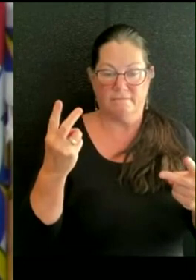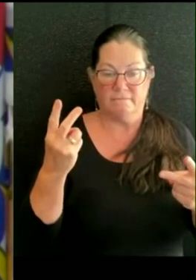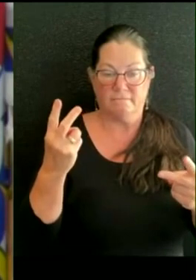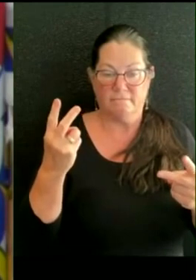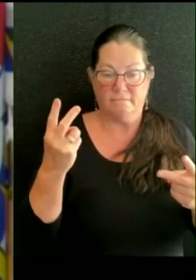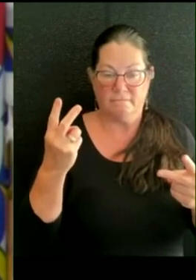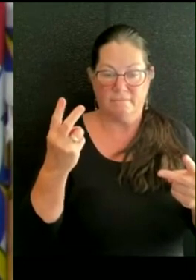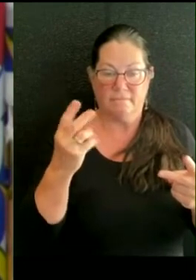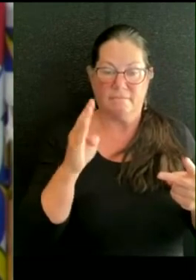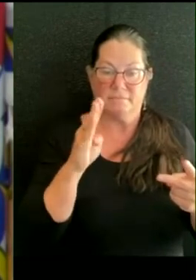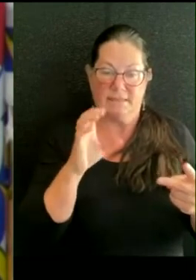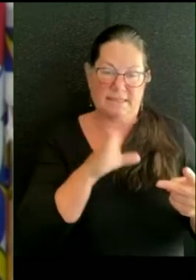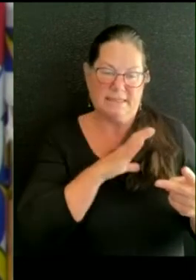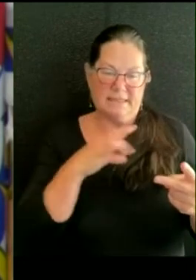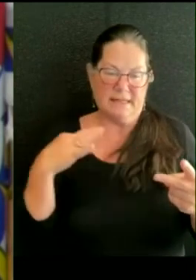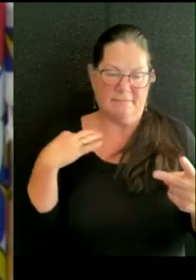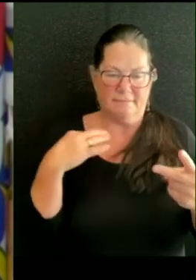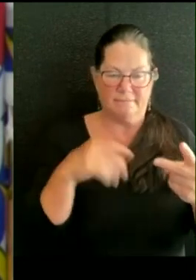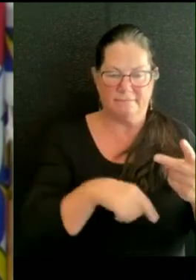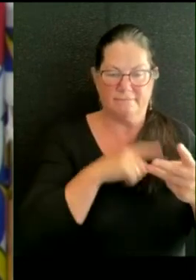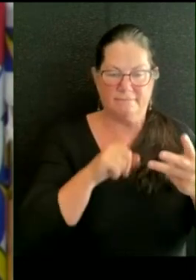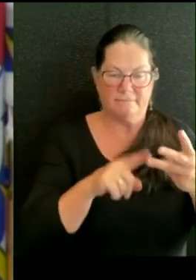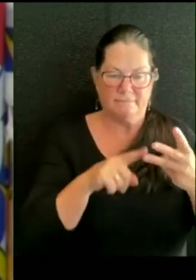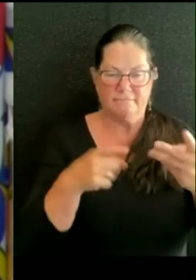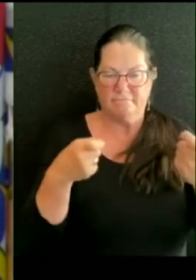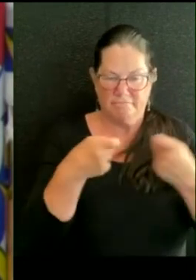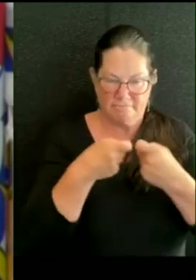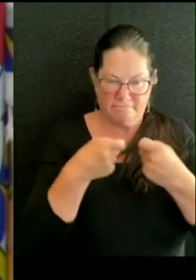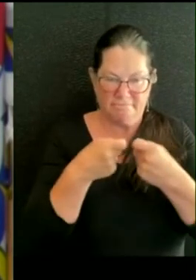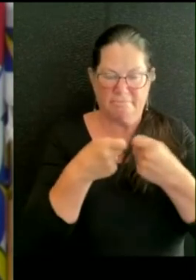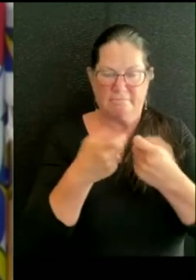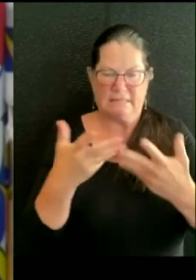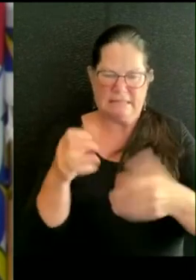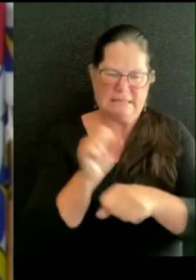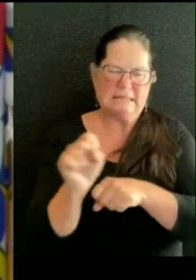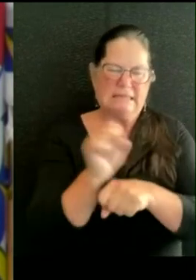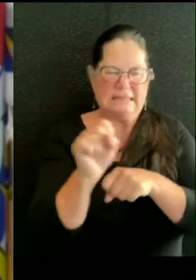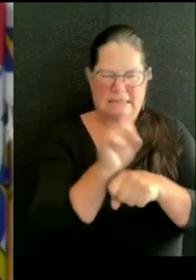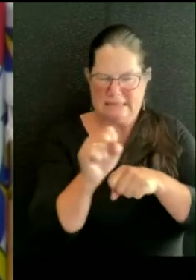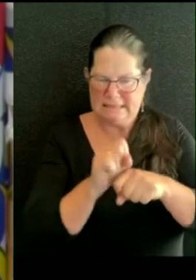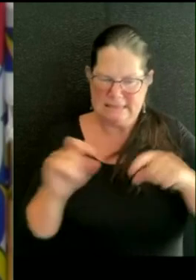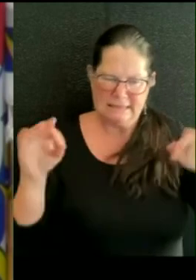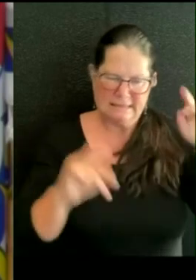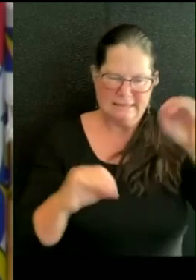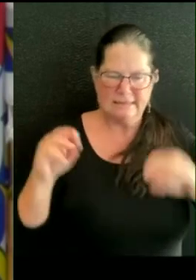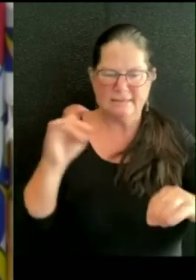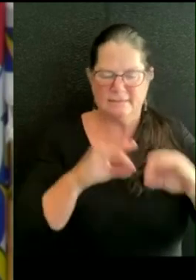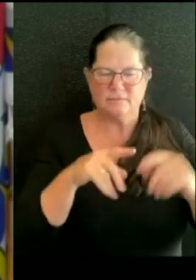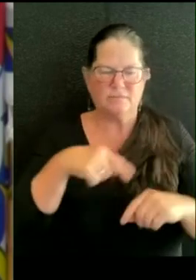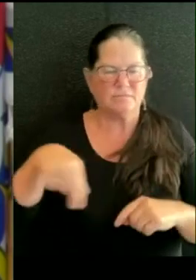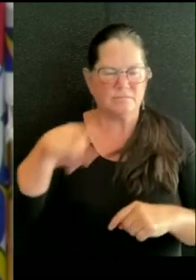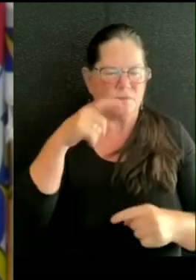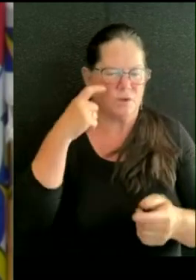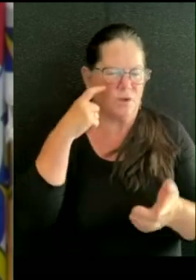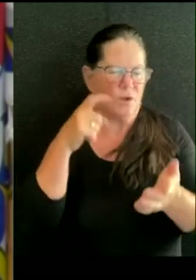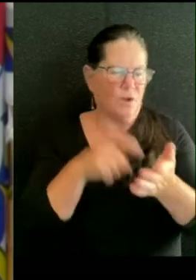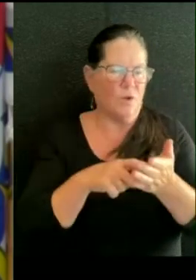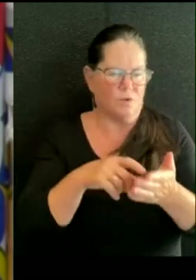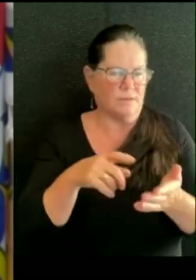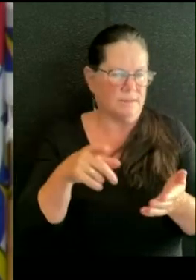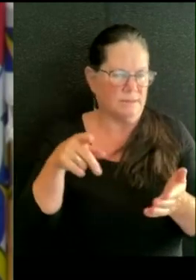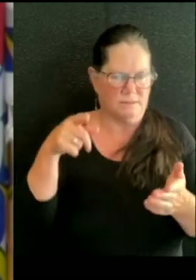day. Planned ignition work continues today. It's these ignition work which has allowed us